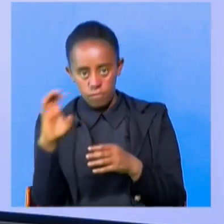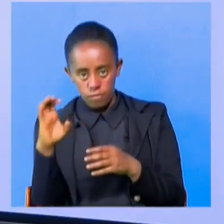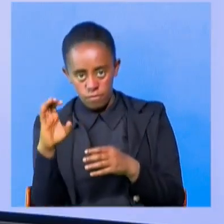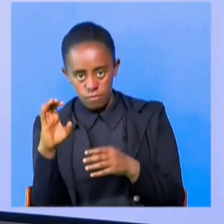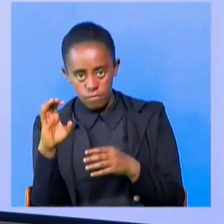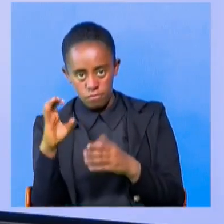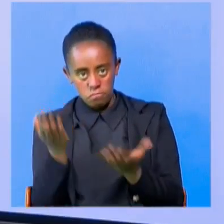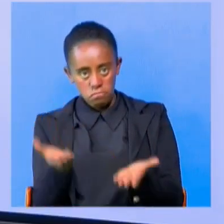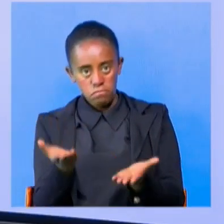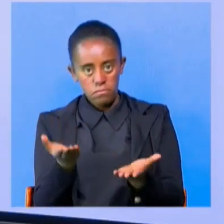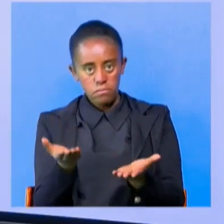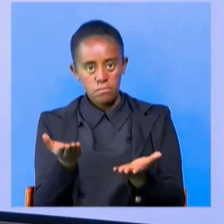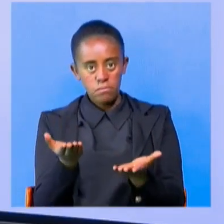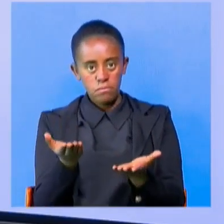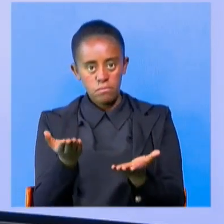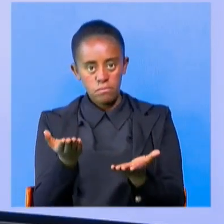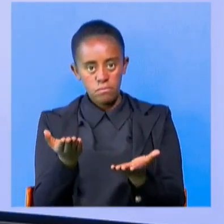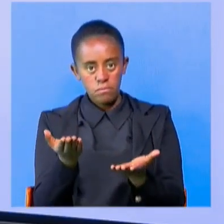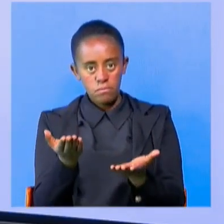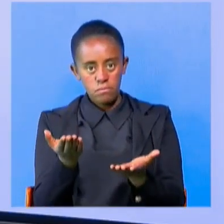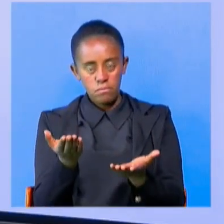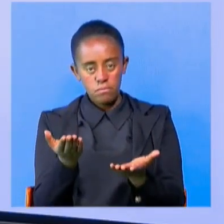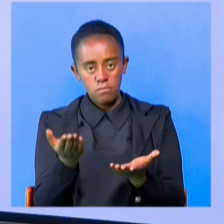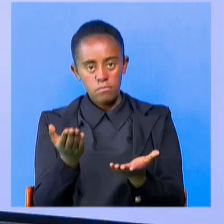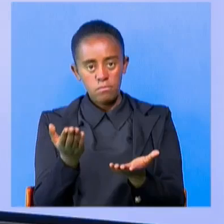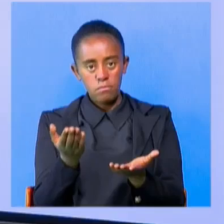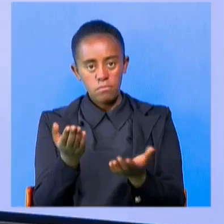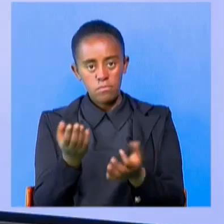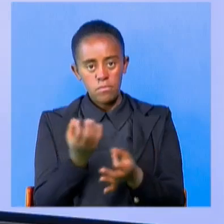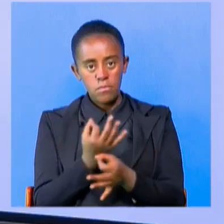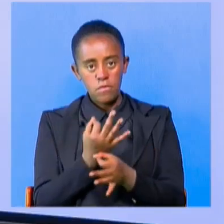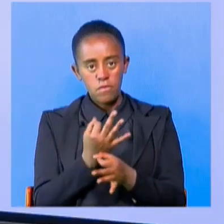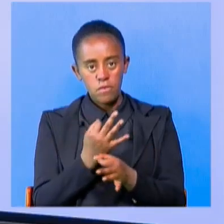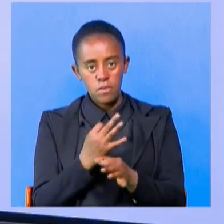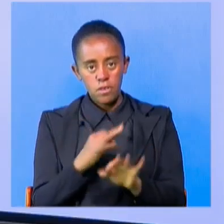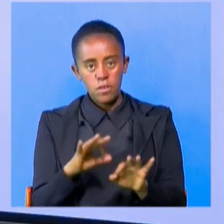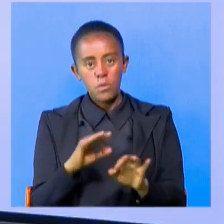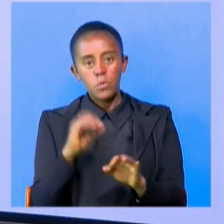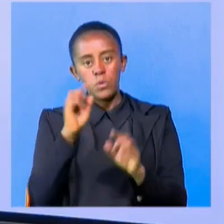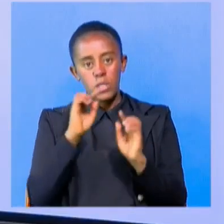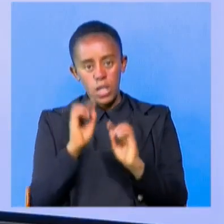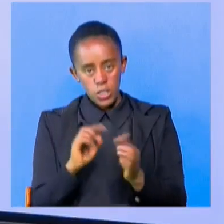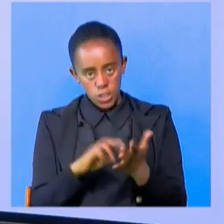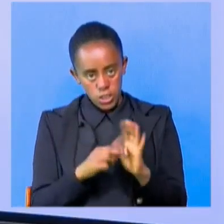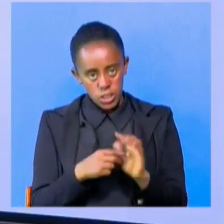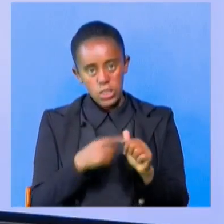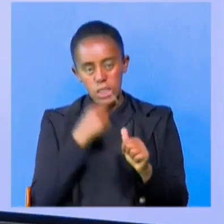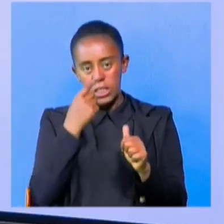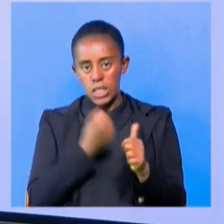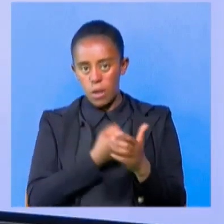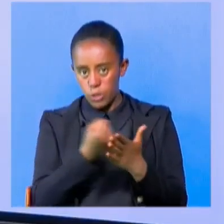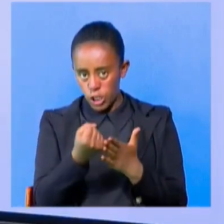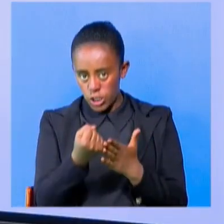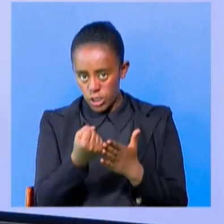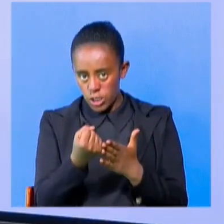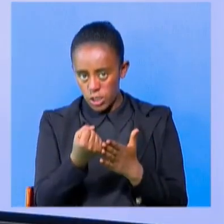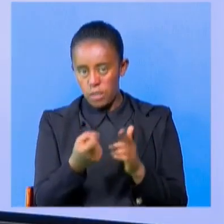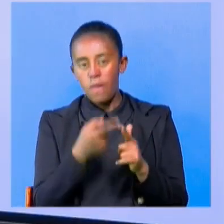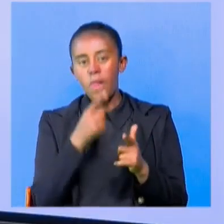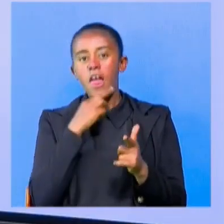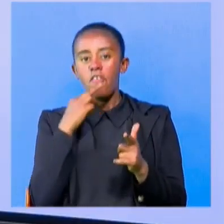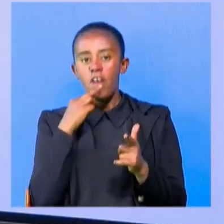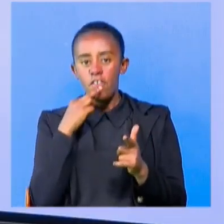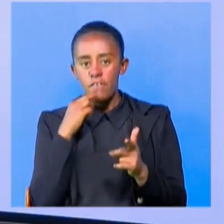is three forms of the structure: the subject, the